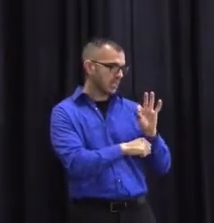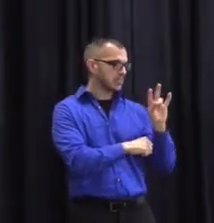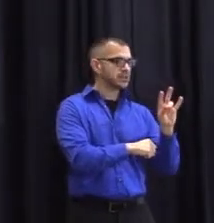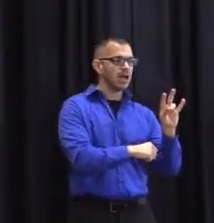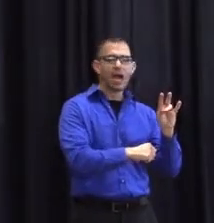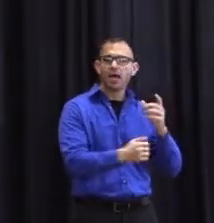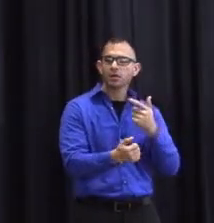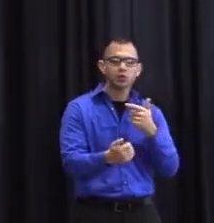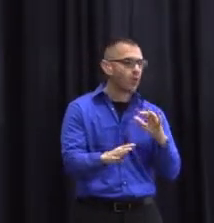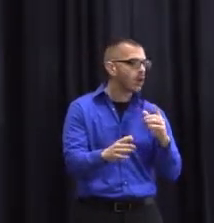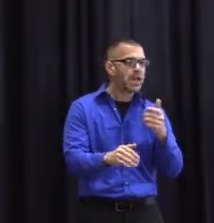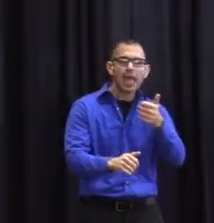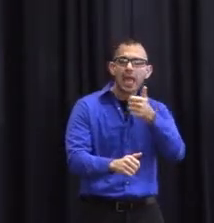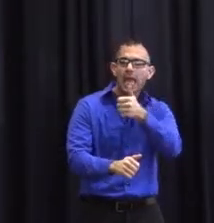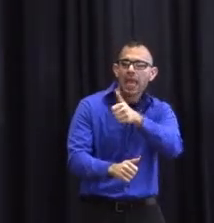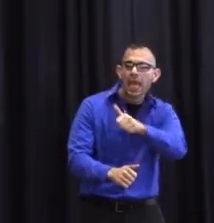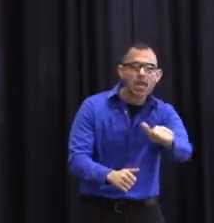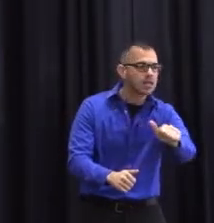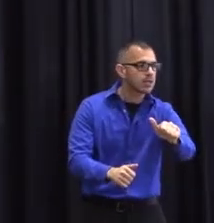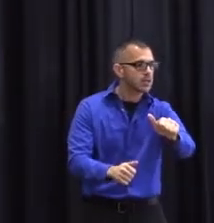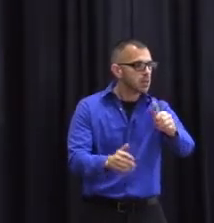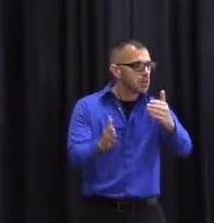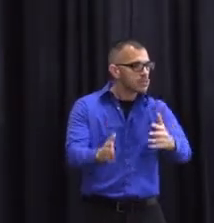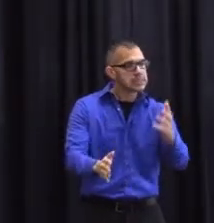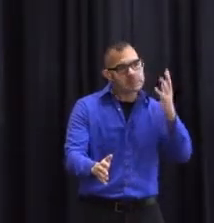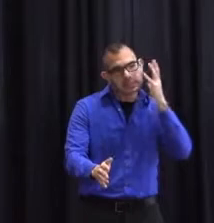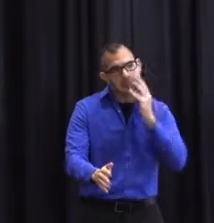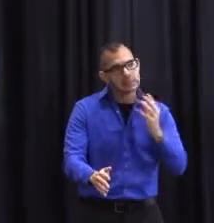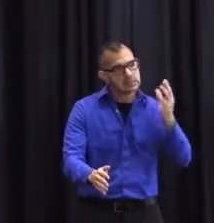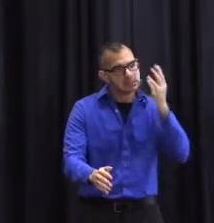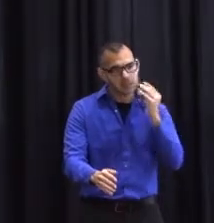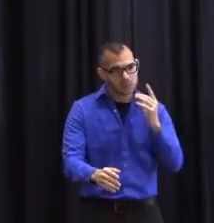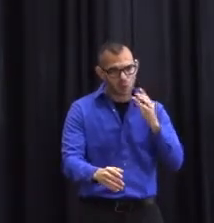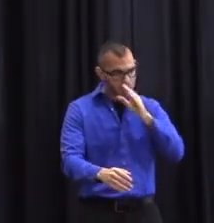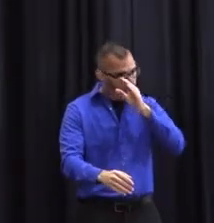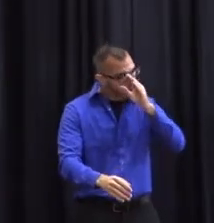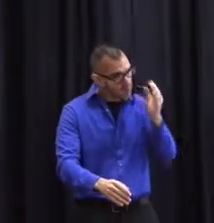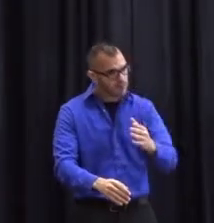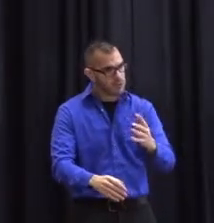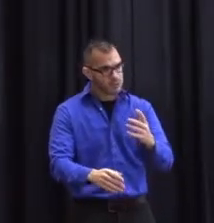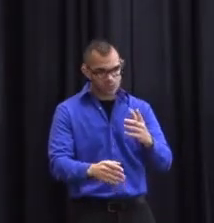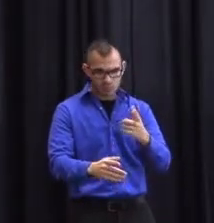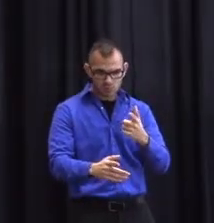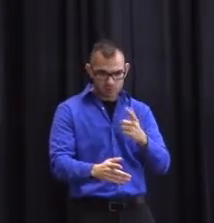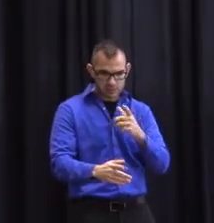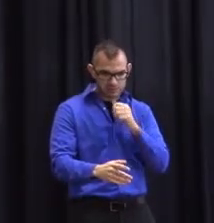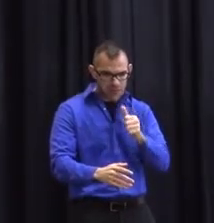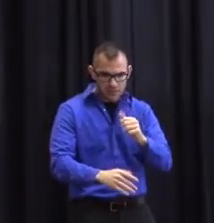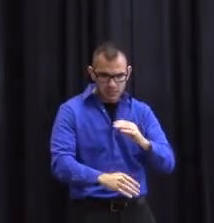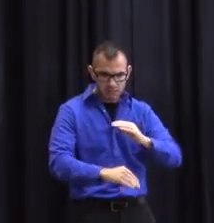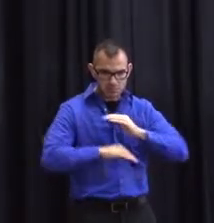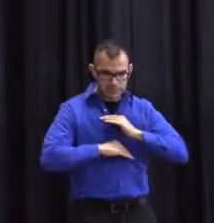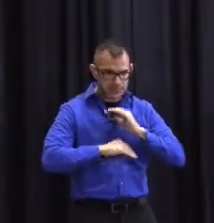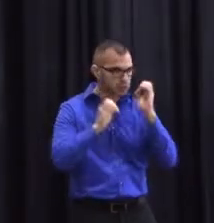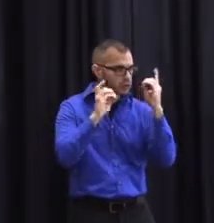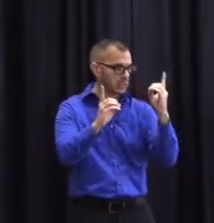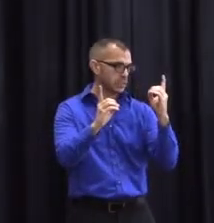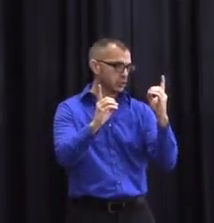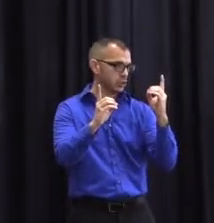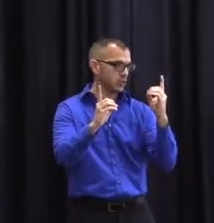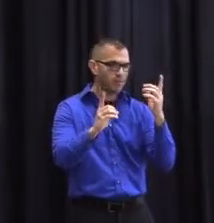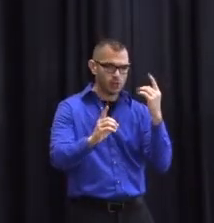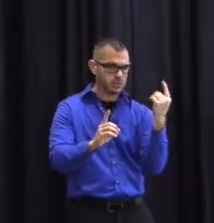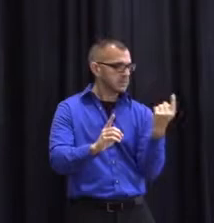want anybody ever to not be able to complete their educational goals